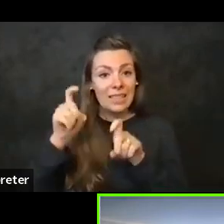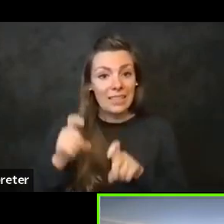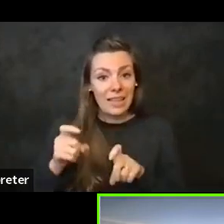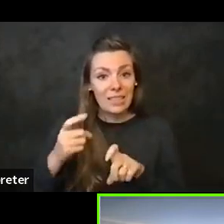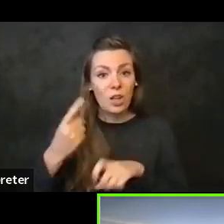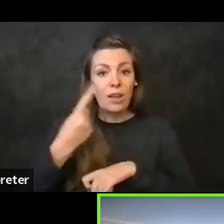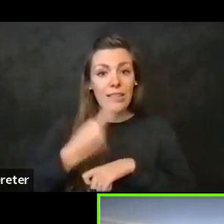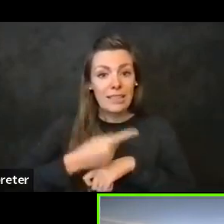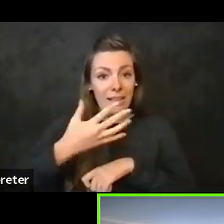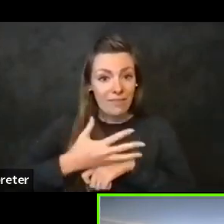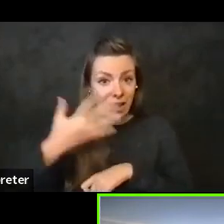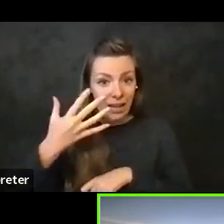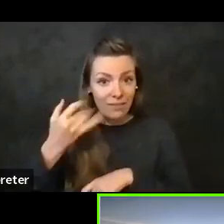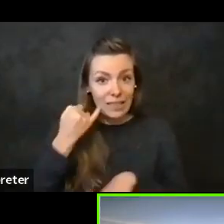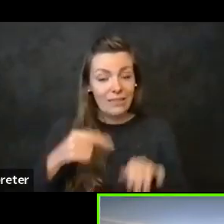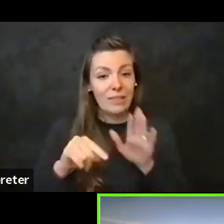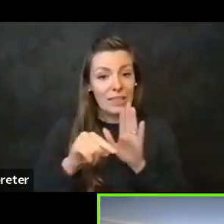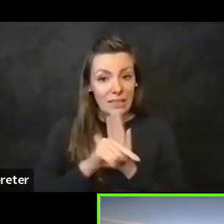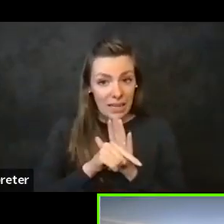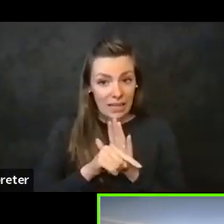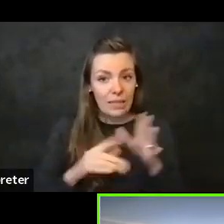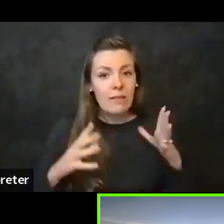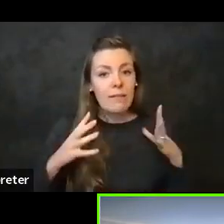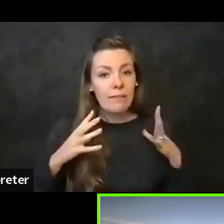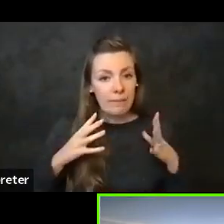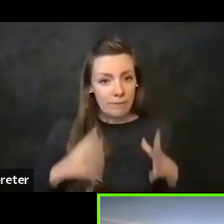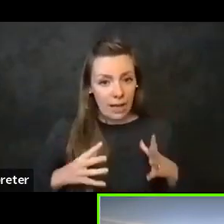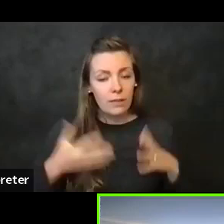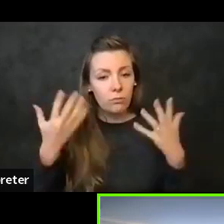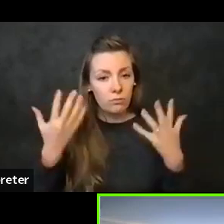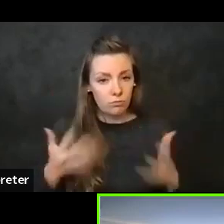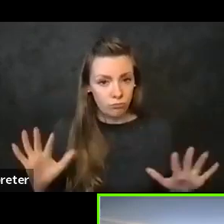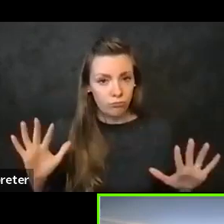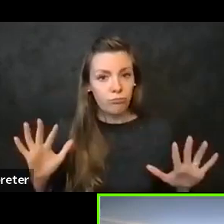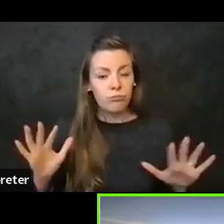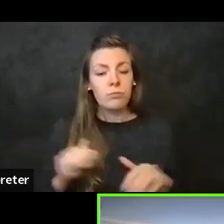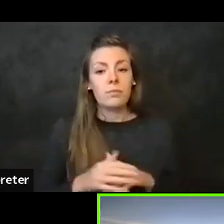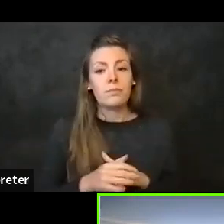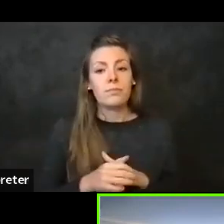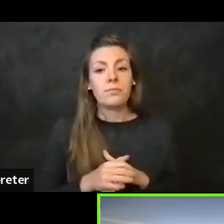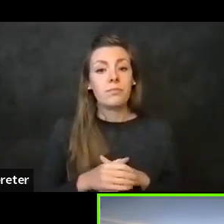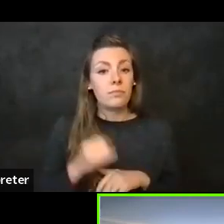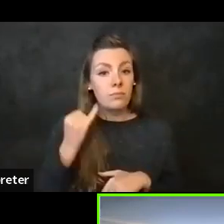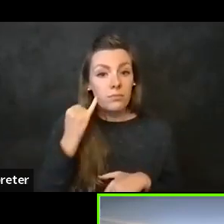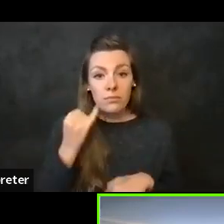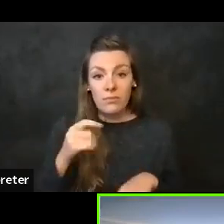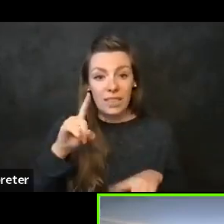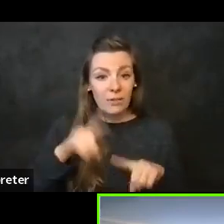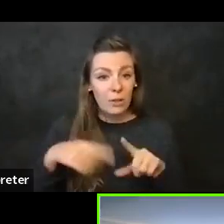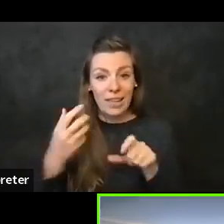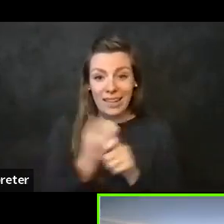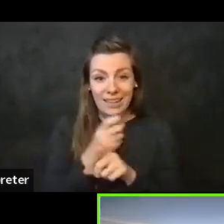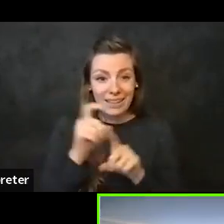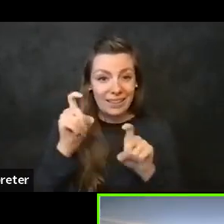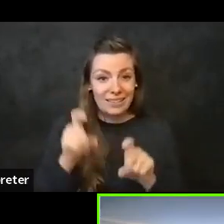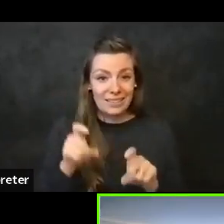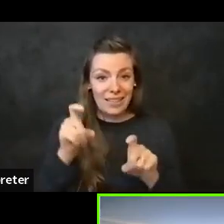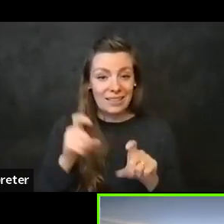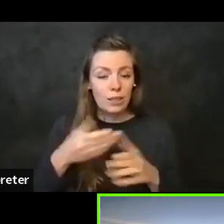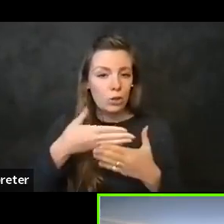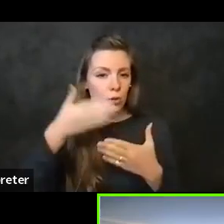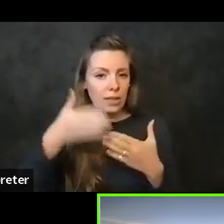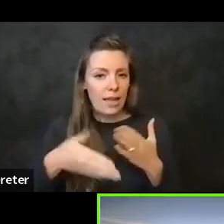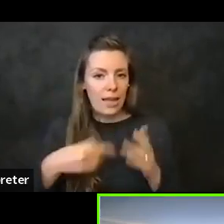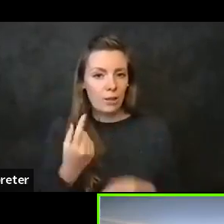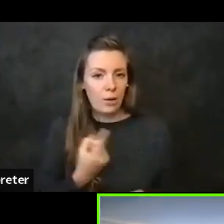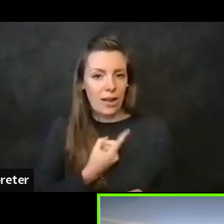5, and if it is negative, you can end your isolation. If you can't get tested, you can end your isolation